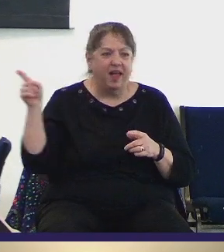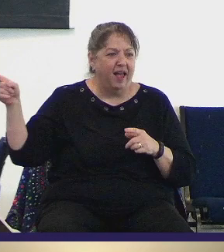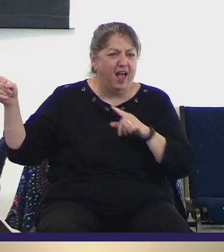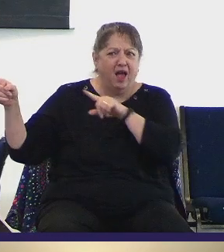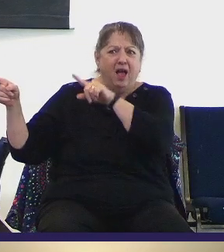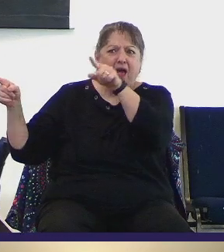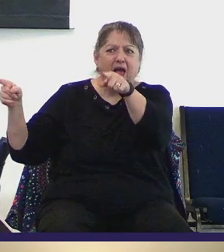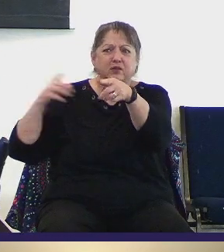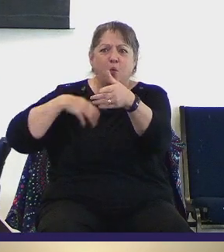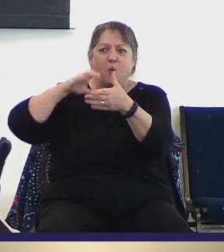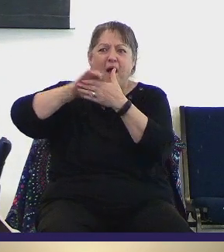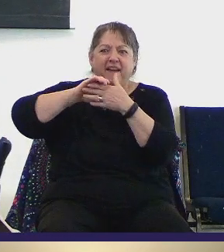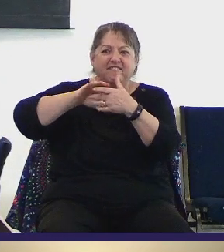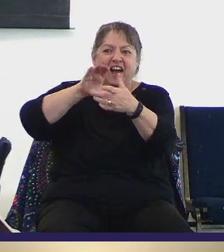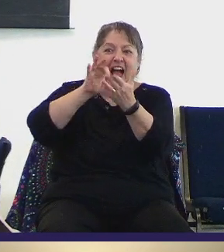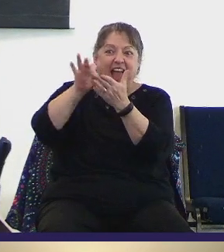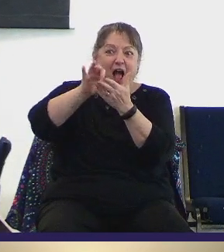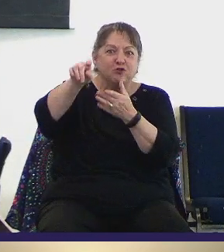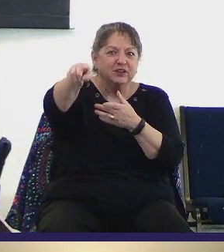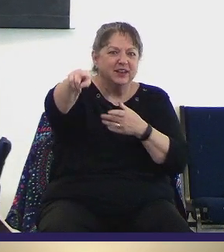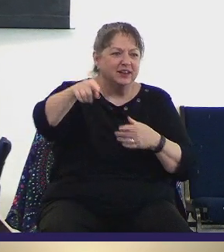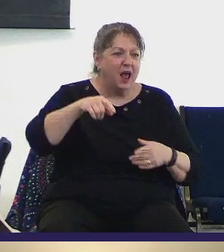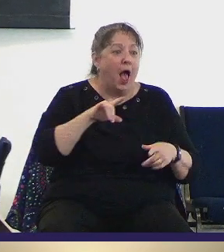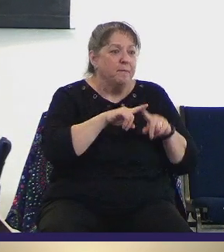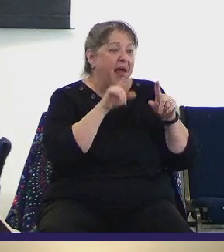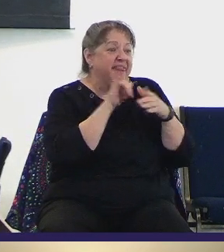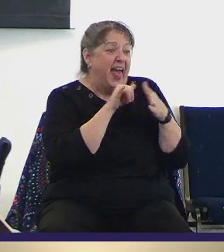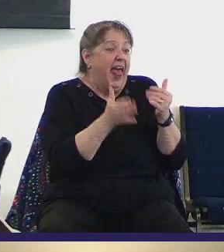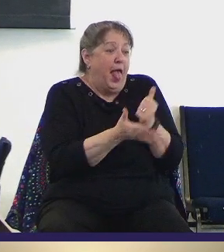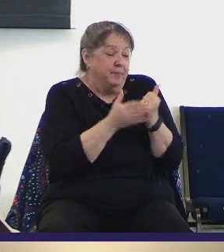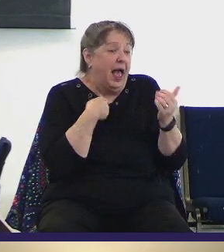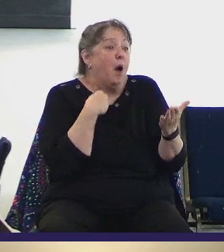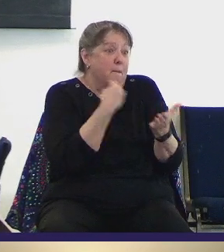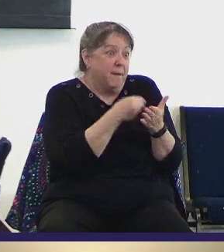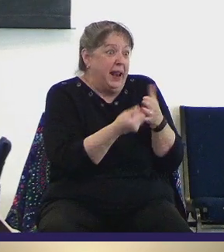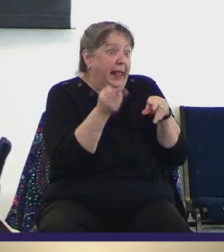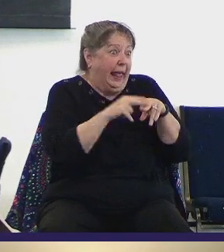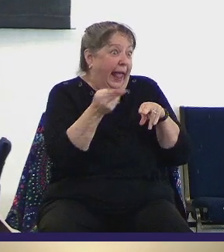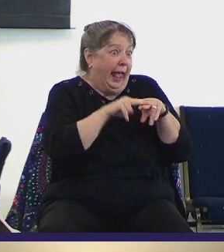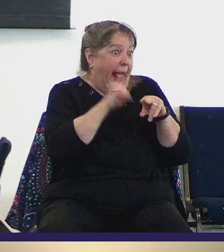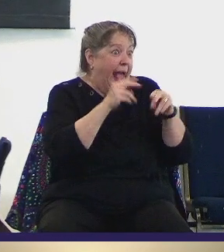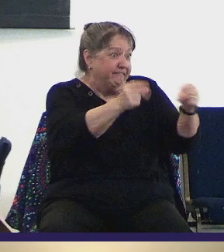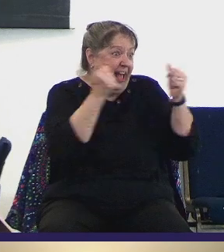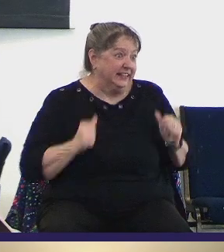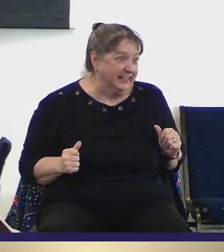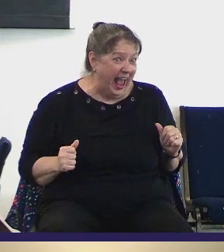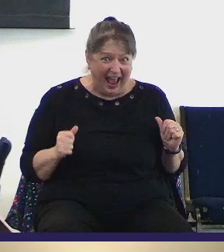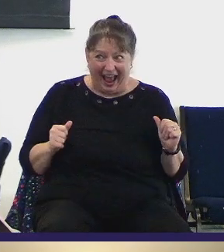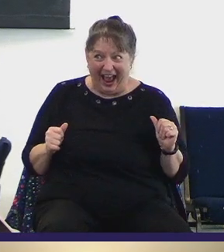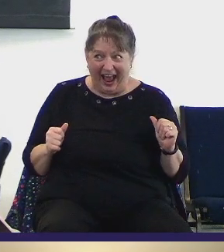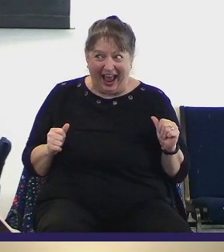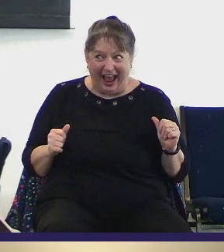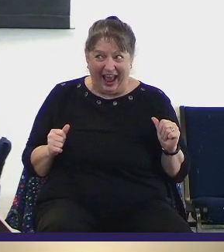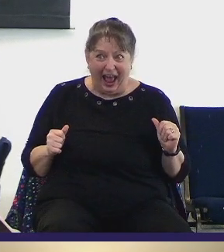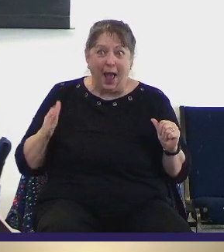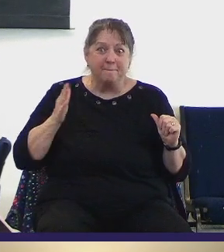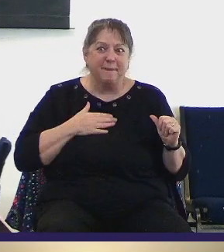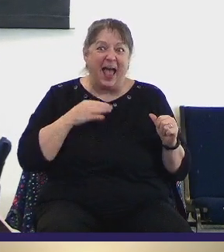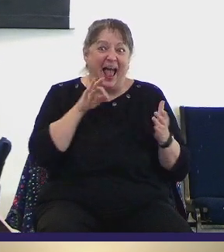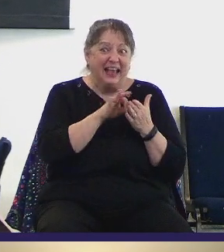that helps. That helps us make more money faster, okay? It's great. She's awesome to work with. And